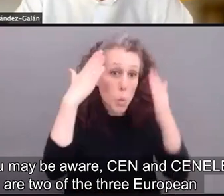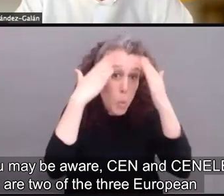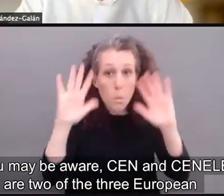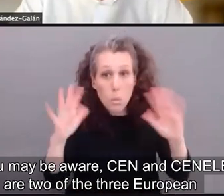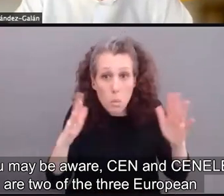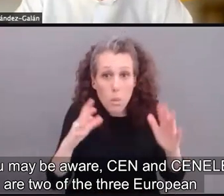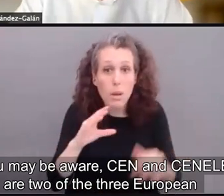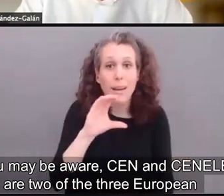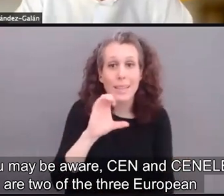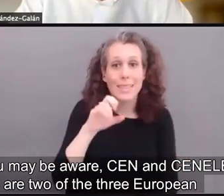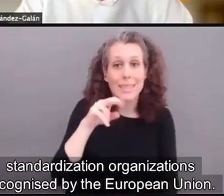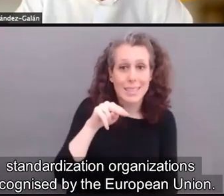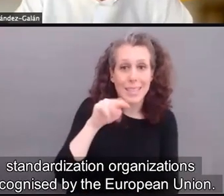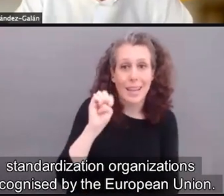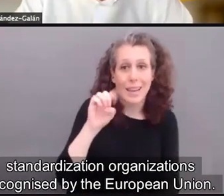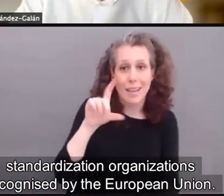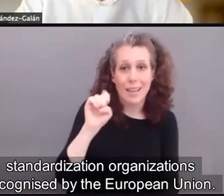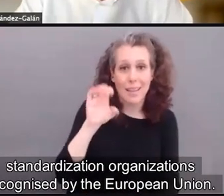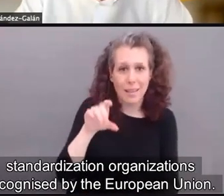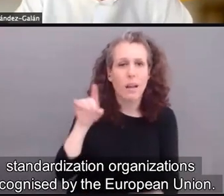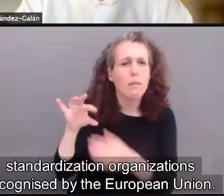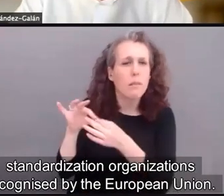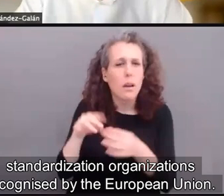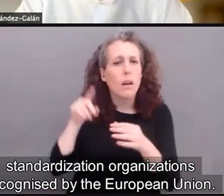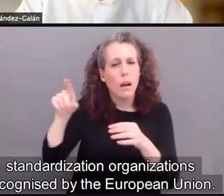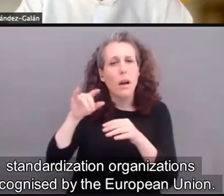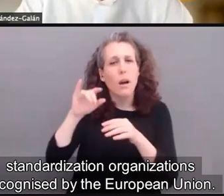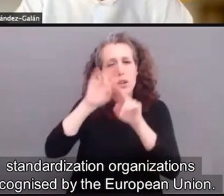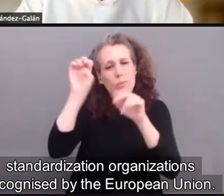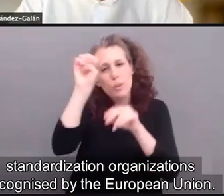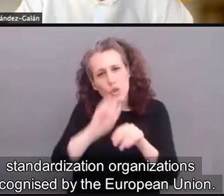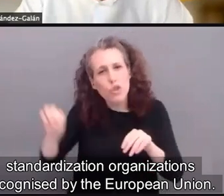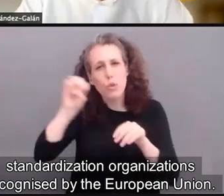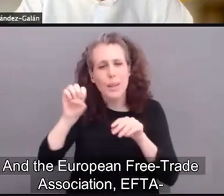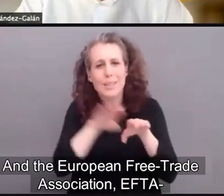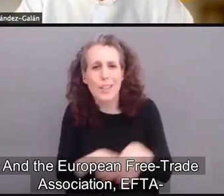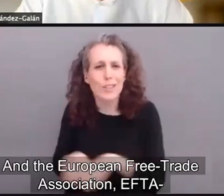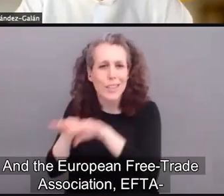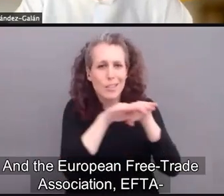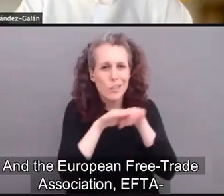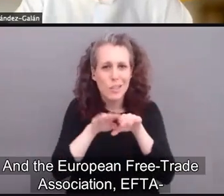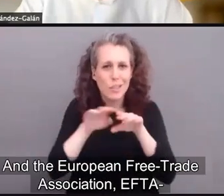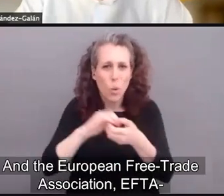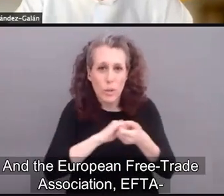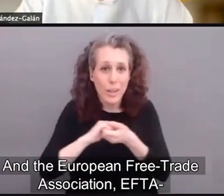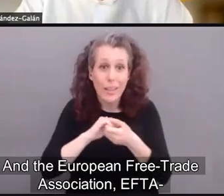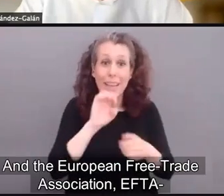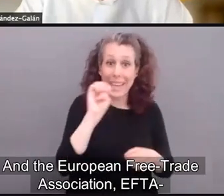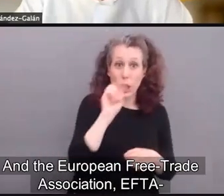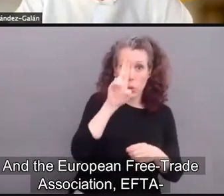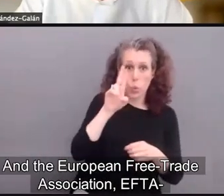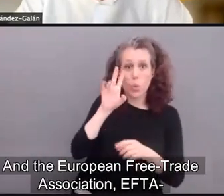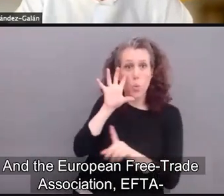SENELEC are two of the three European standardization organizations recognized by the European Union and the European Free